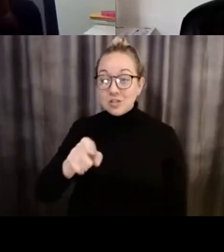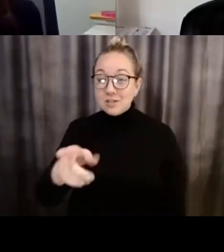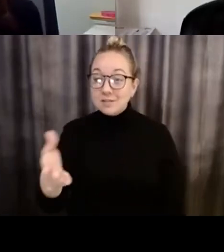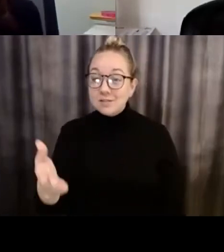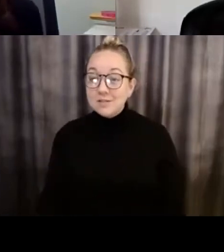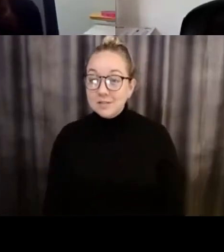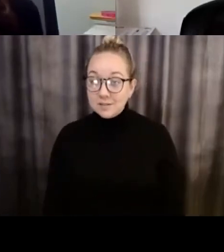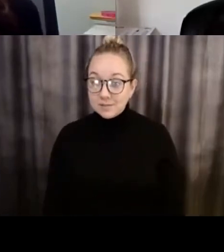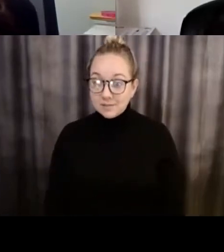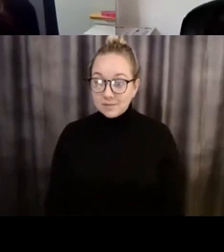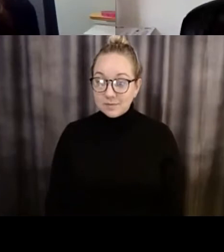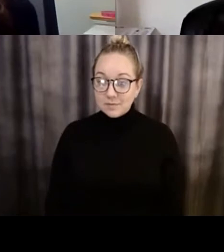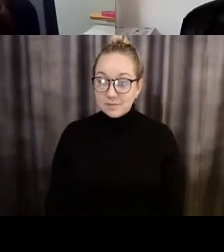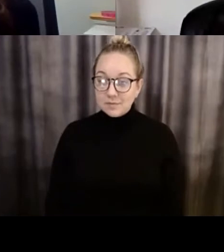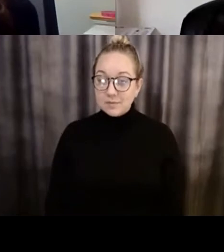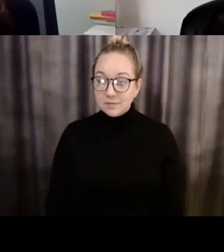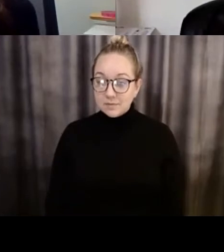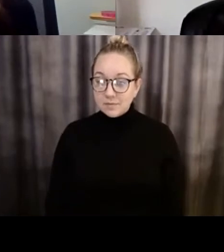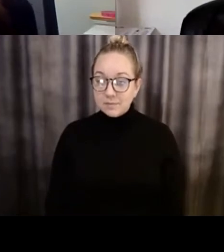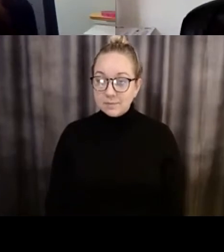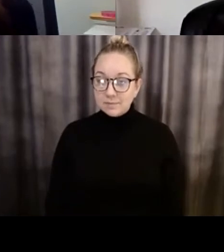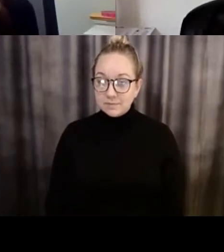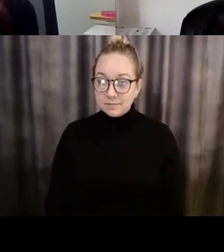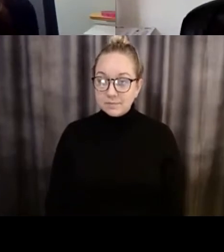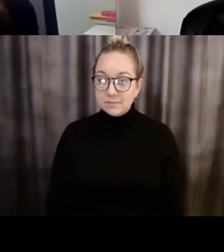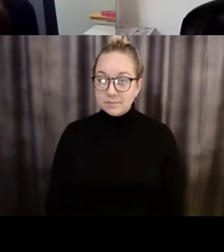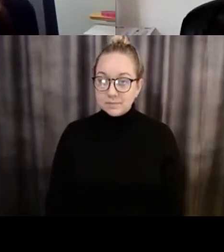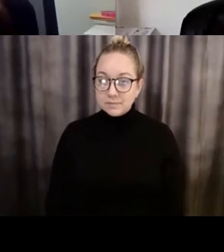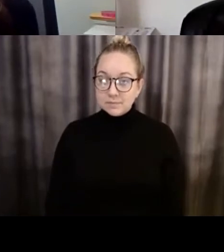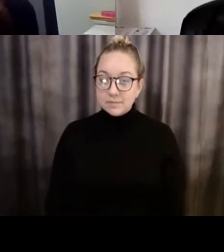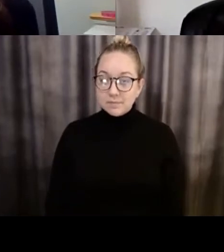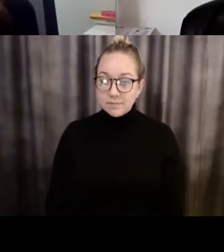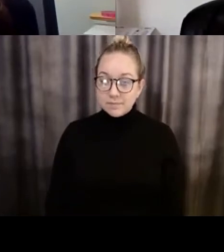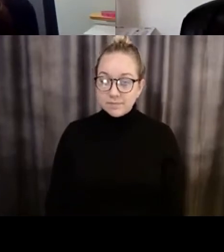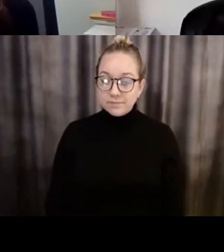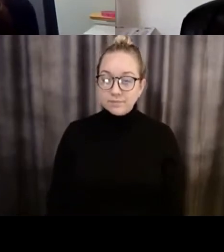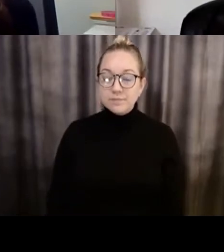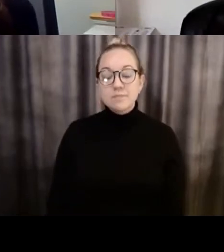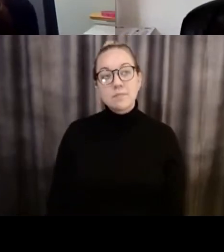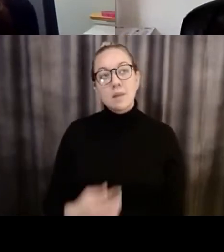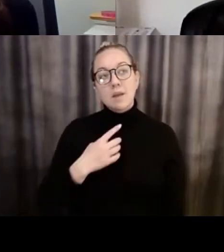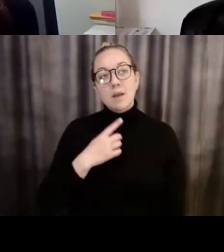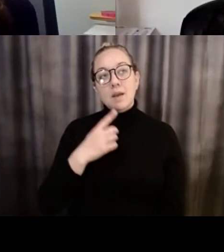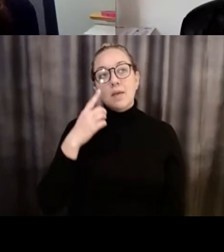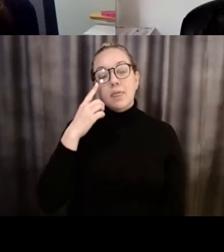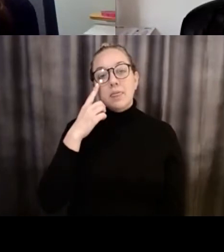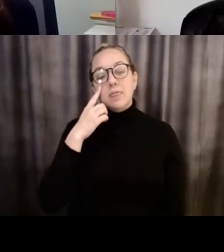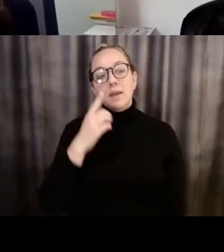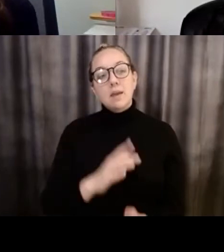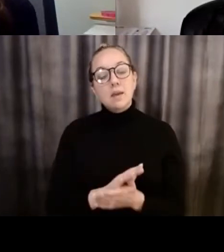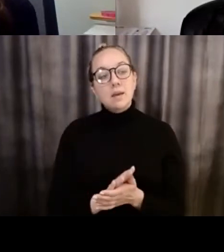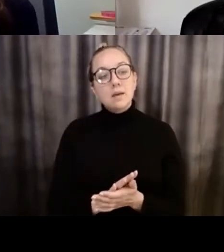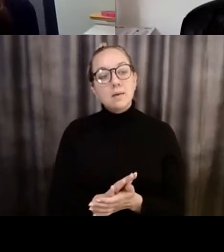So, in talking about this, I think it would be useful for us to think about that concern and